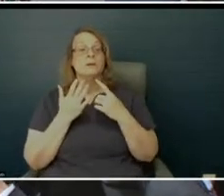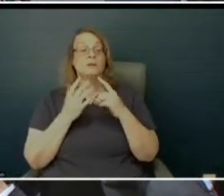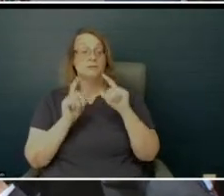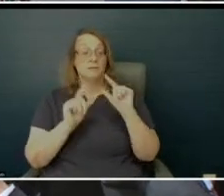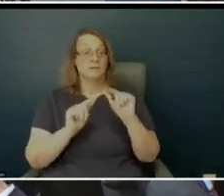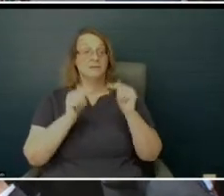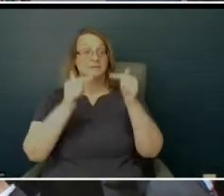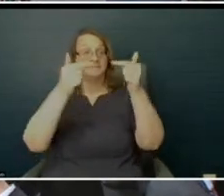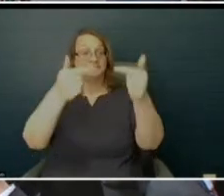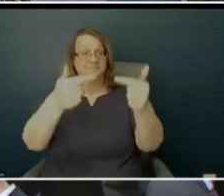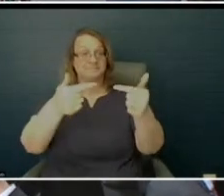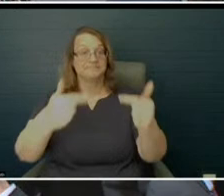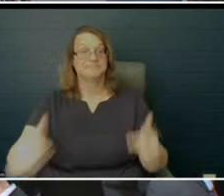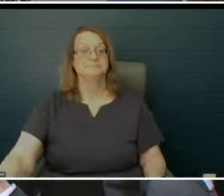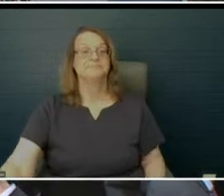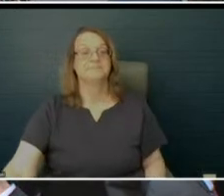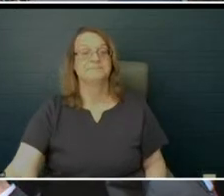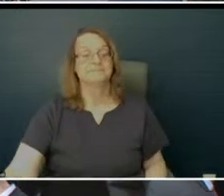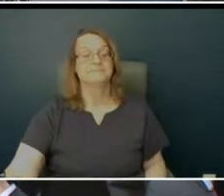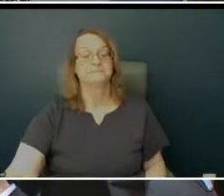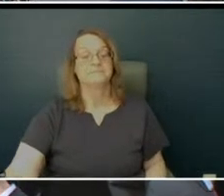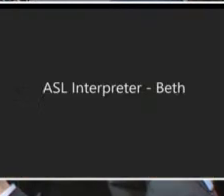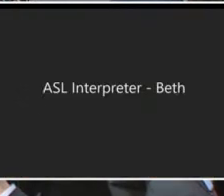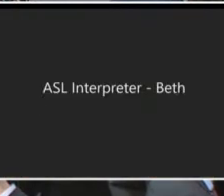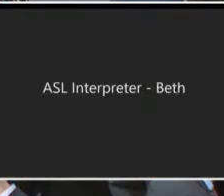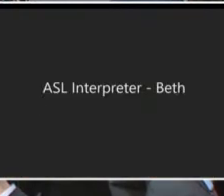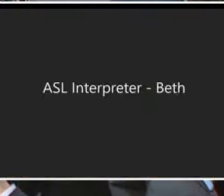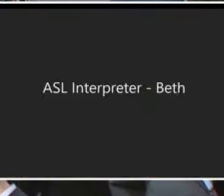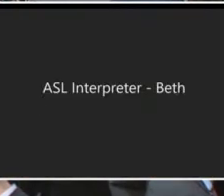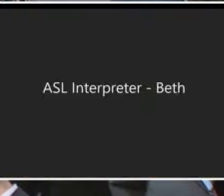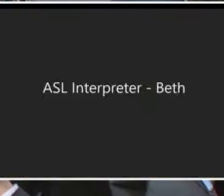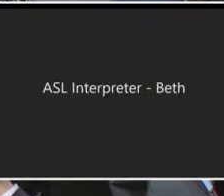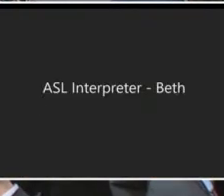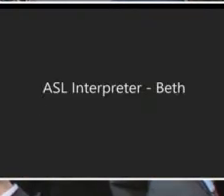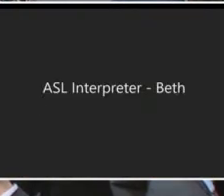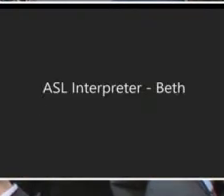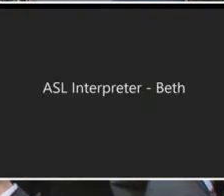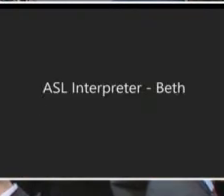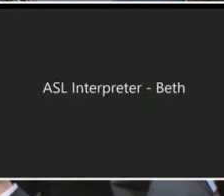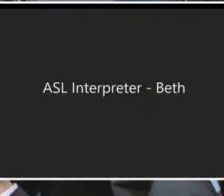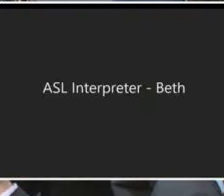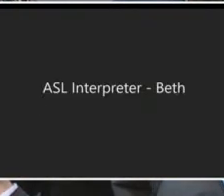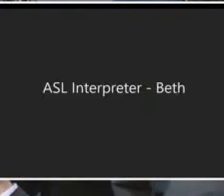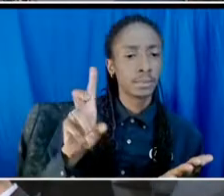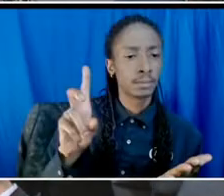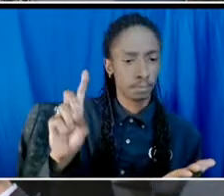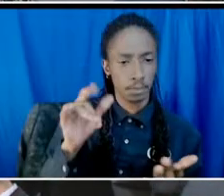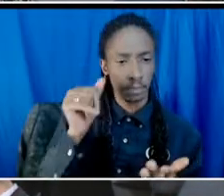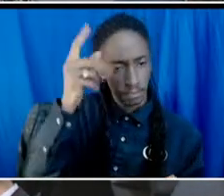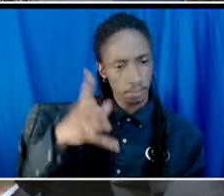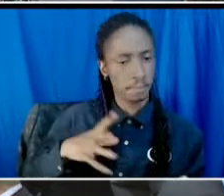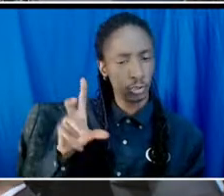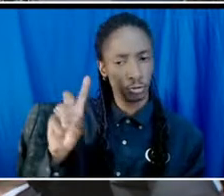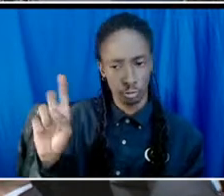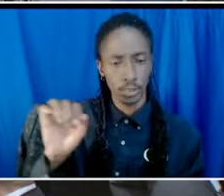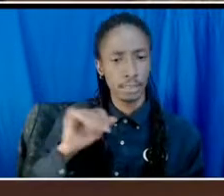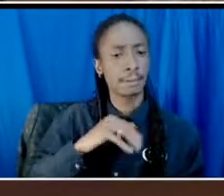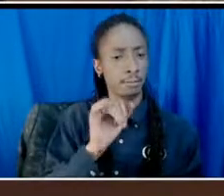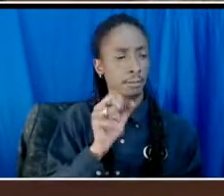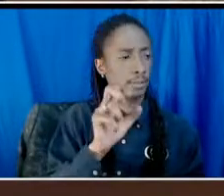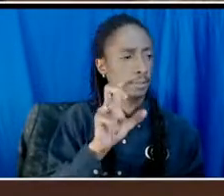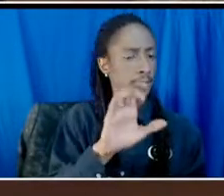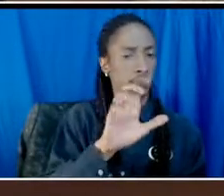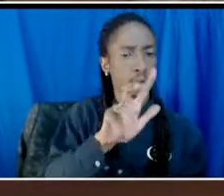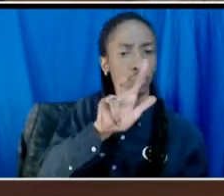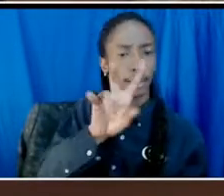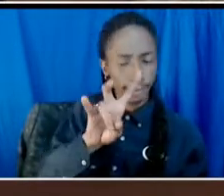undo President Trump's election loss was a letter. Mr. Donahue, on December 28th, Mr. Clark emailed you and